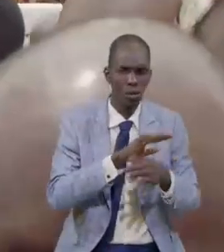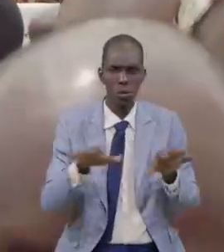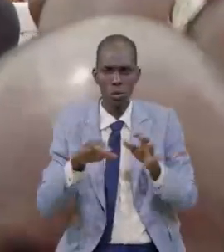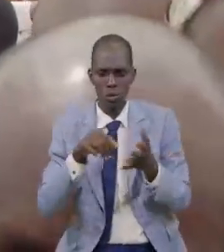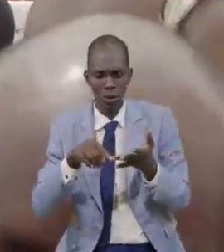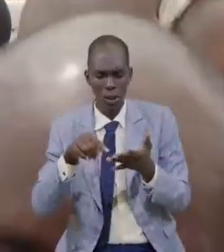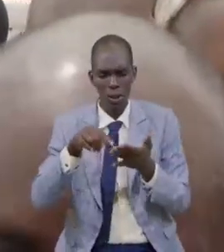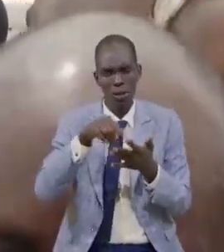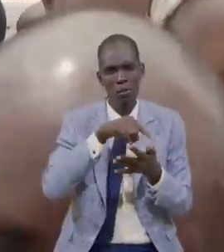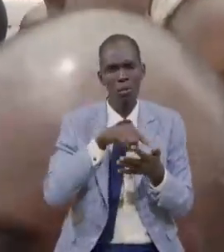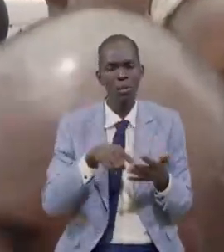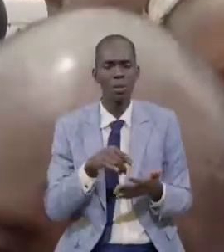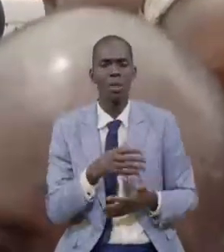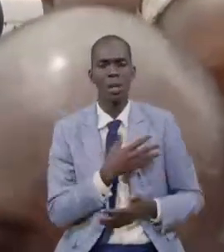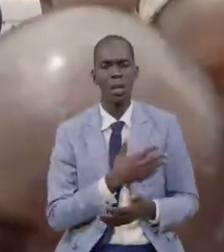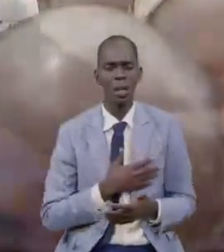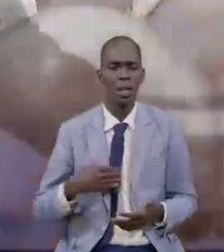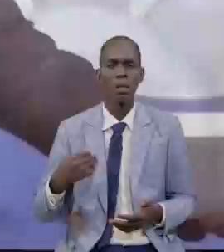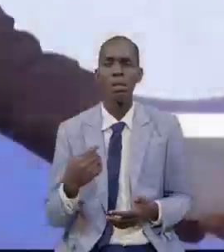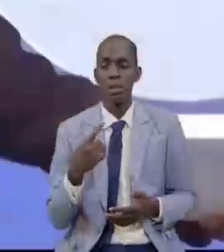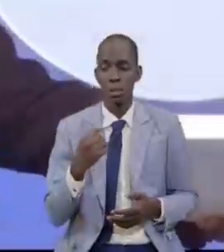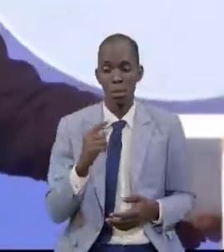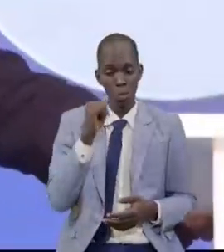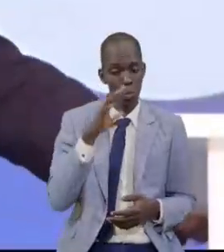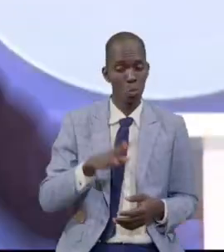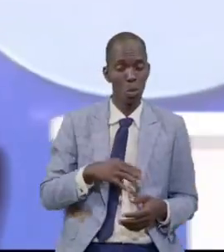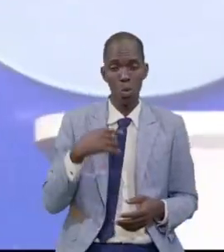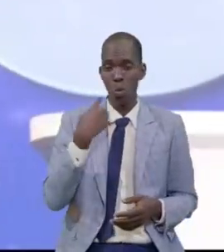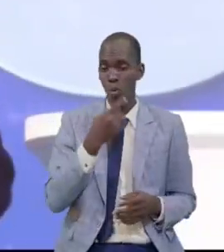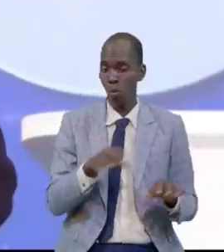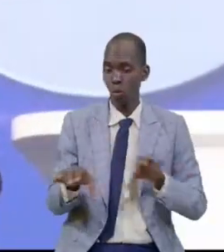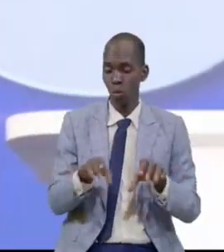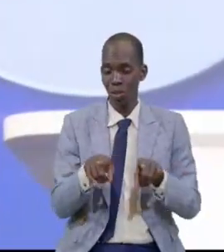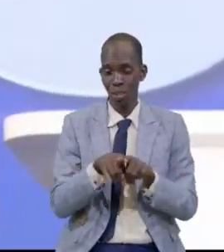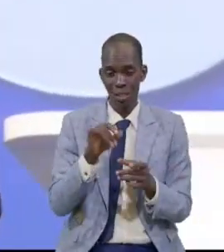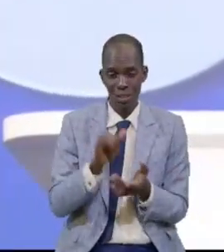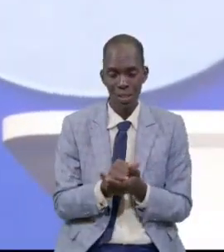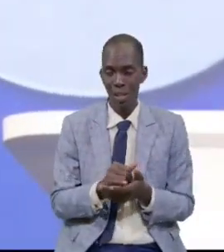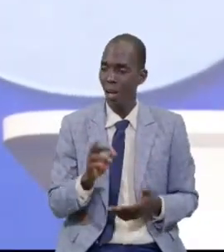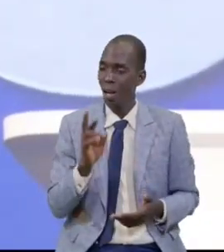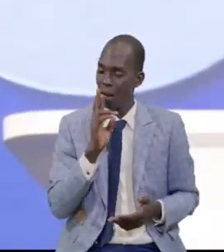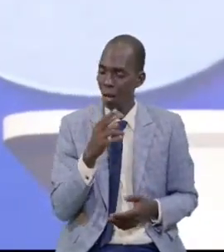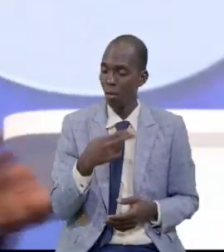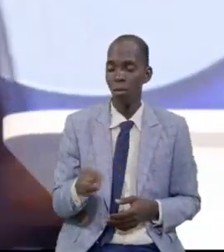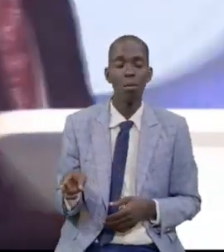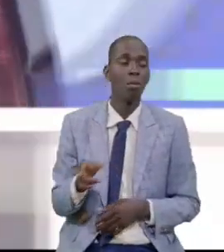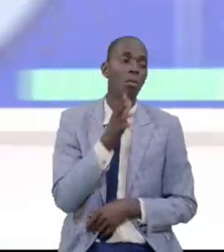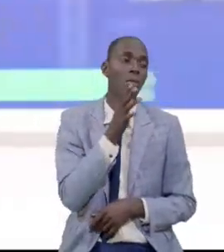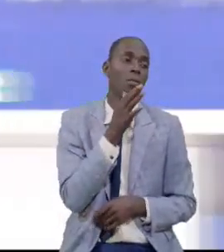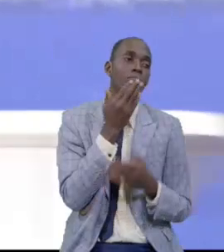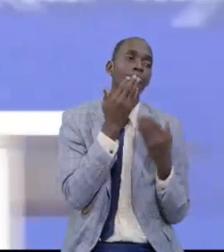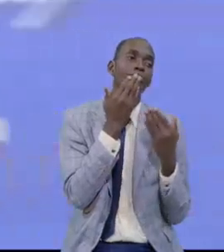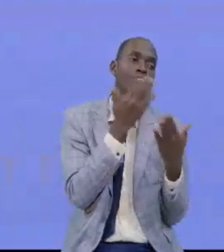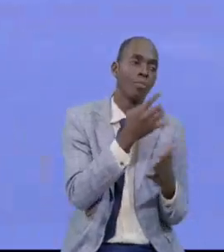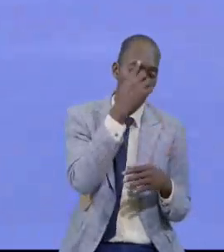And ladies should do that in life. They are red. Mama, thank you for your counsel. Have you